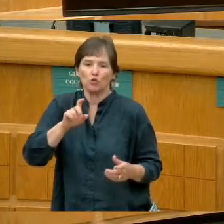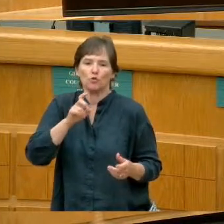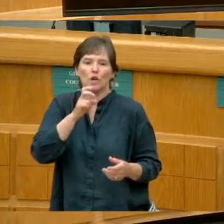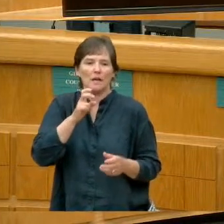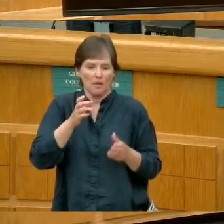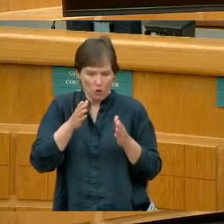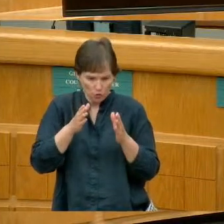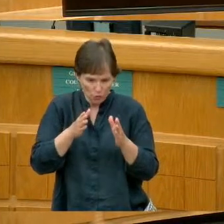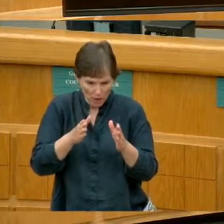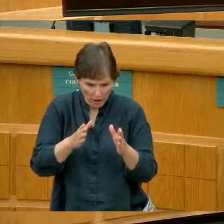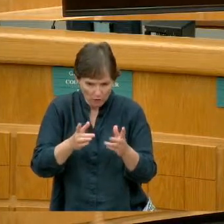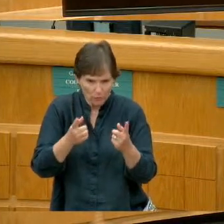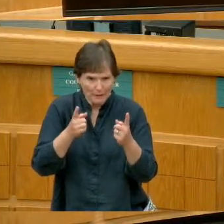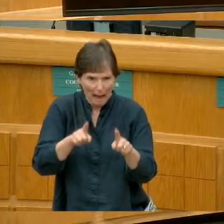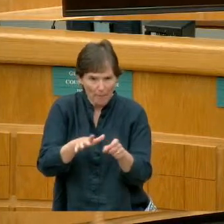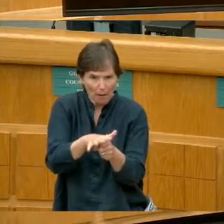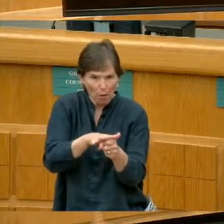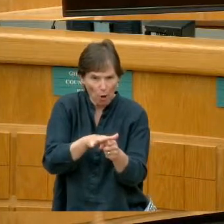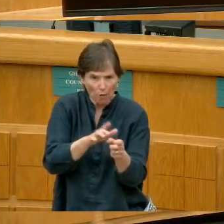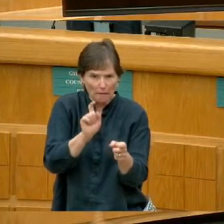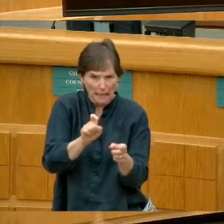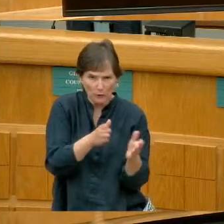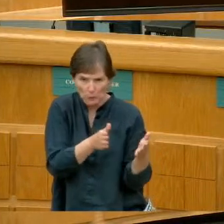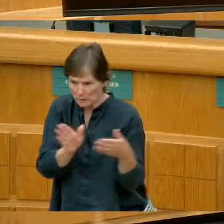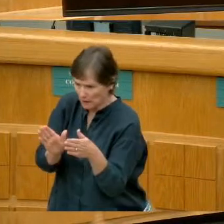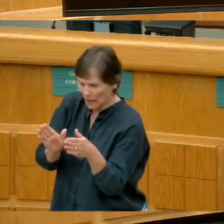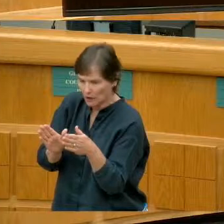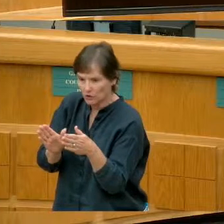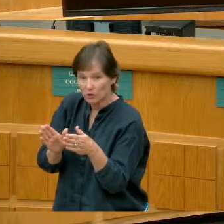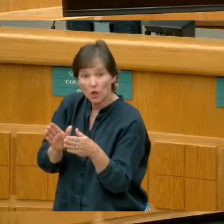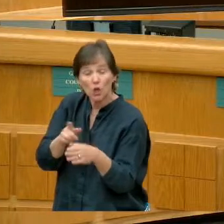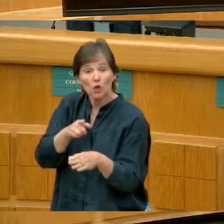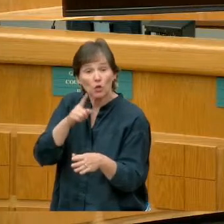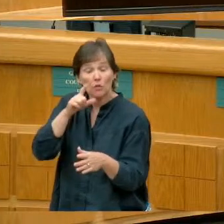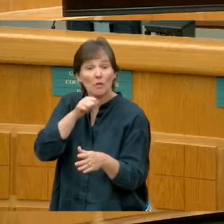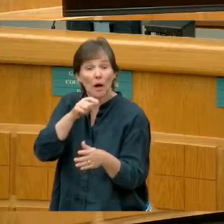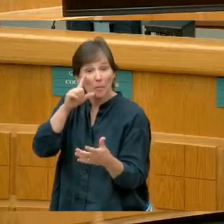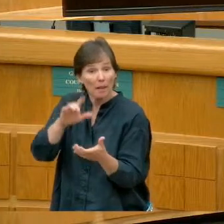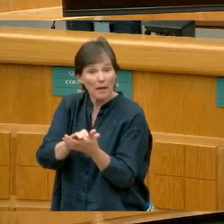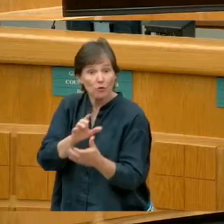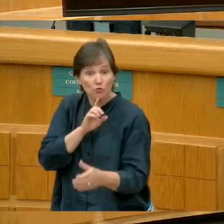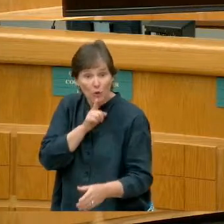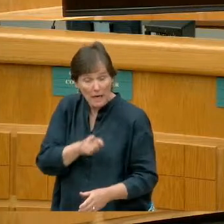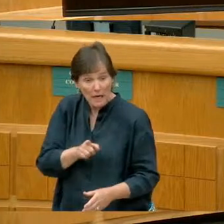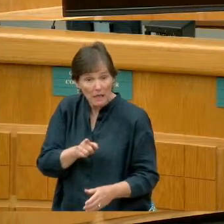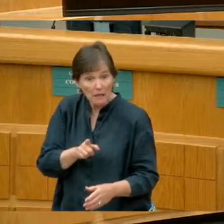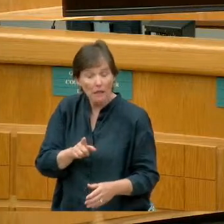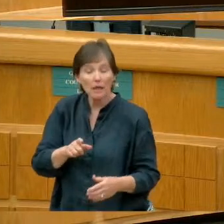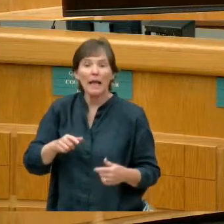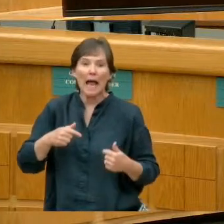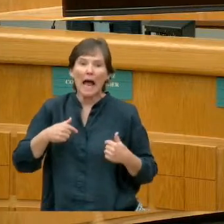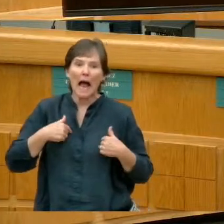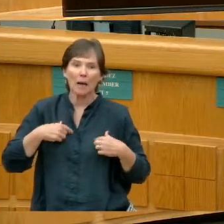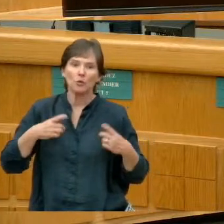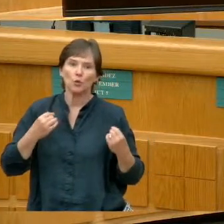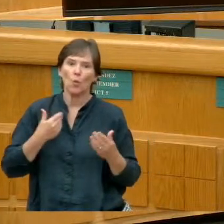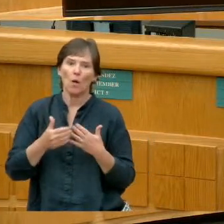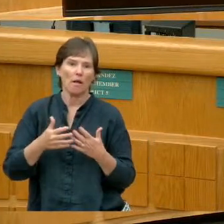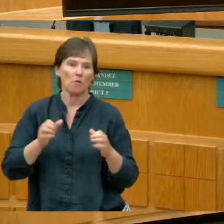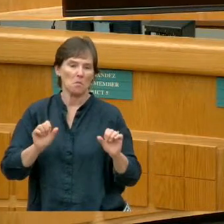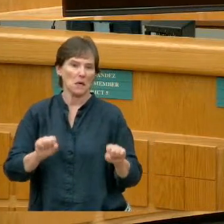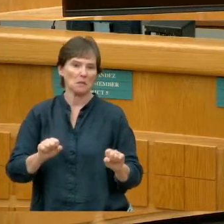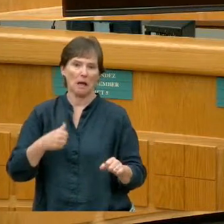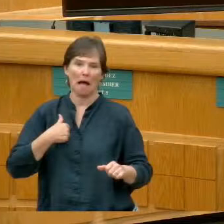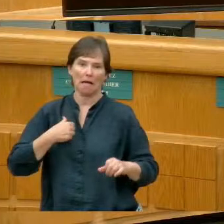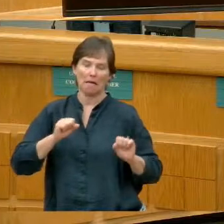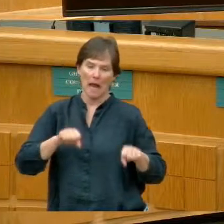us here in our community. And if you don't believe it's real, I'm going to do everything in my power to prove to you that it's real.